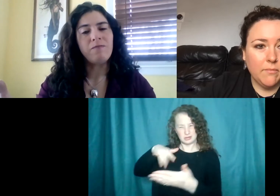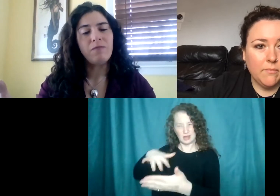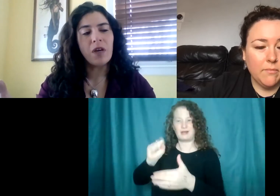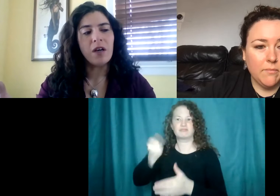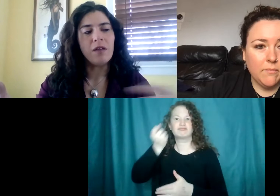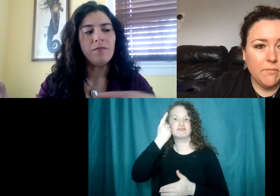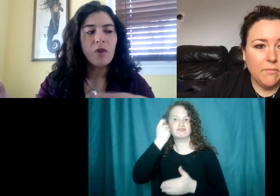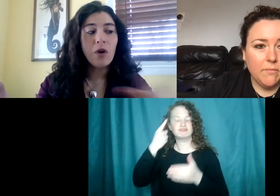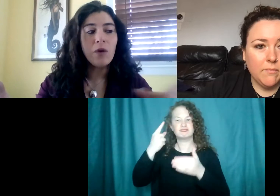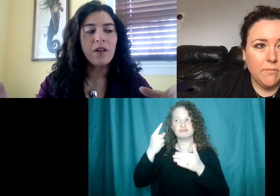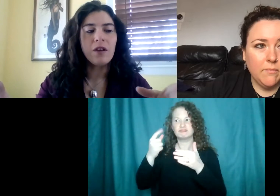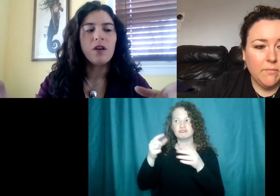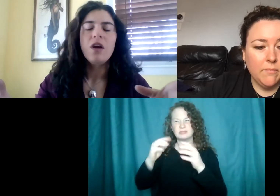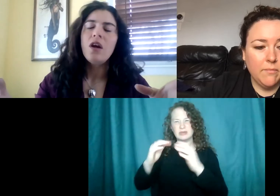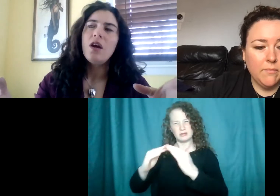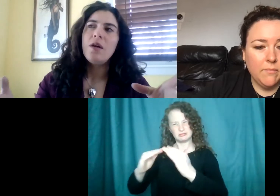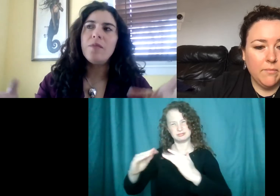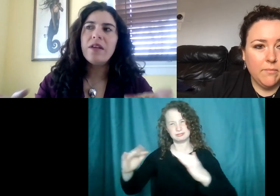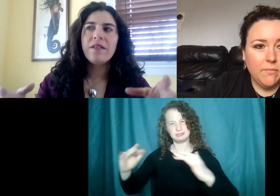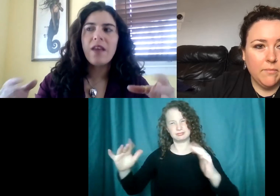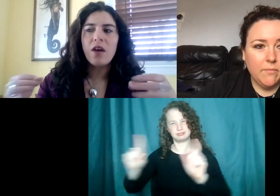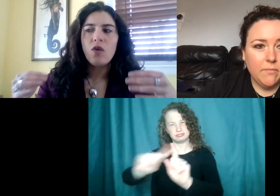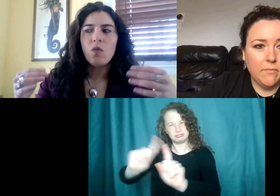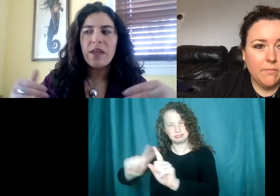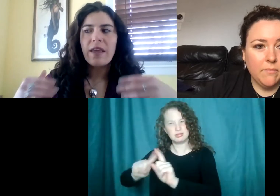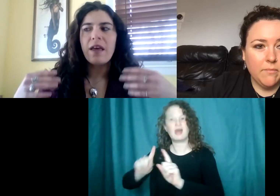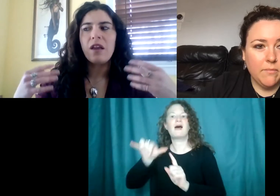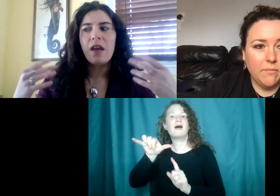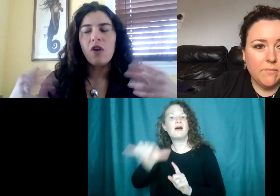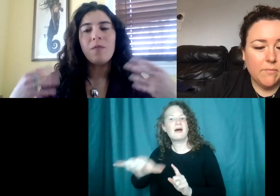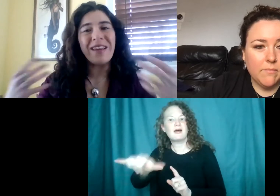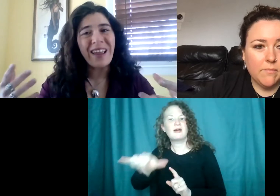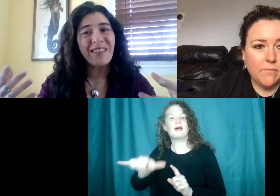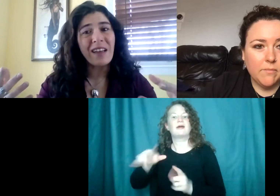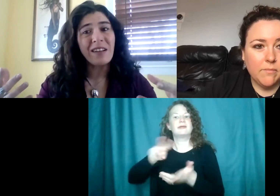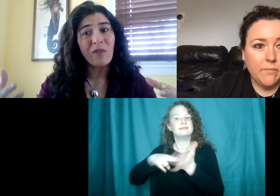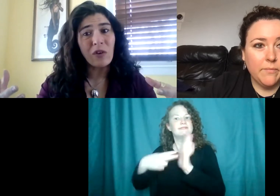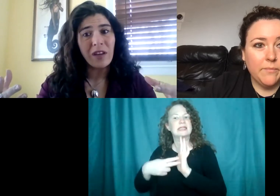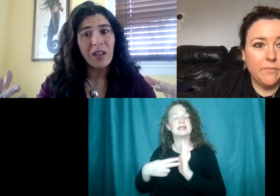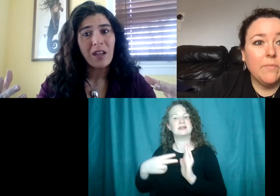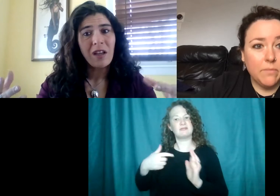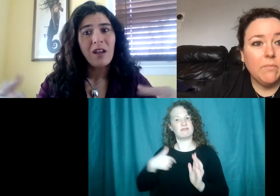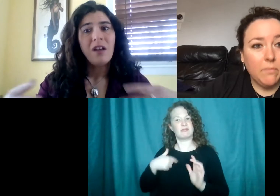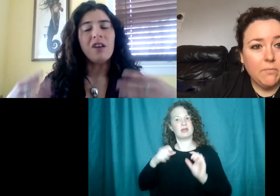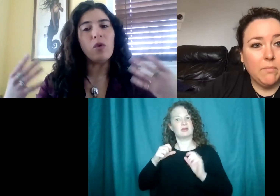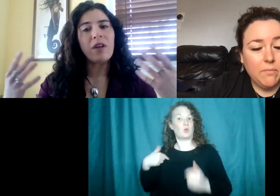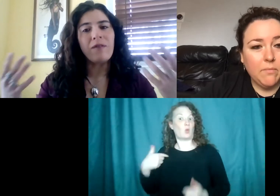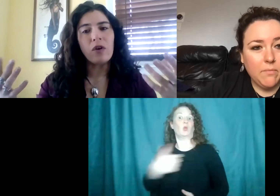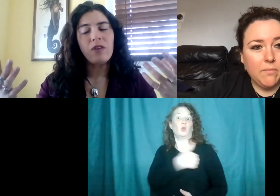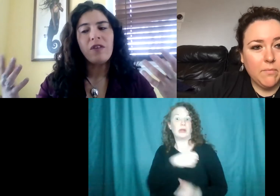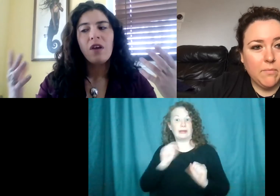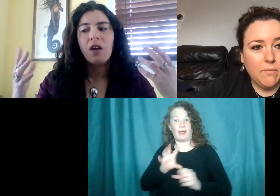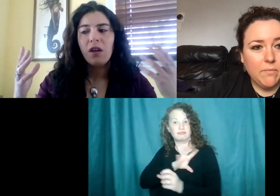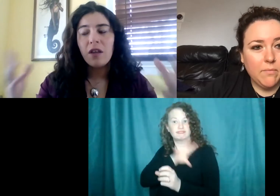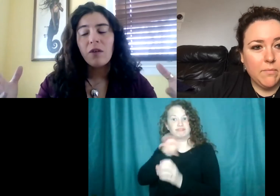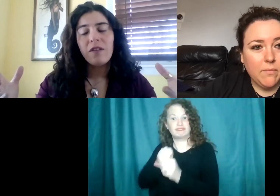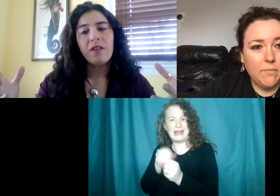our coast here, it means that we can help maintain that diversity. A more